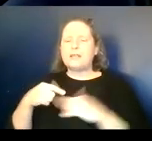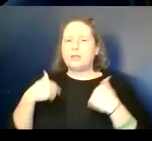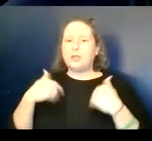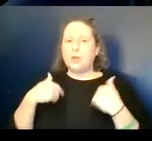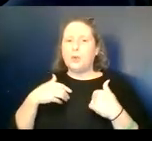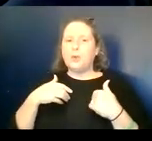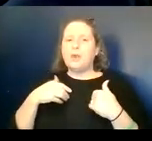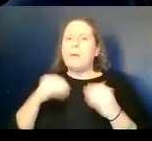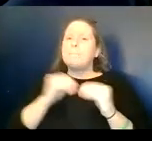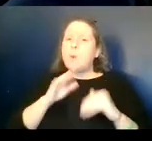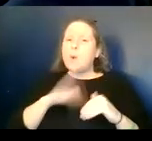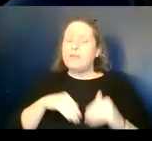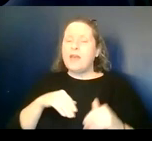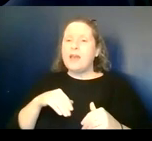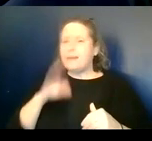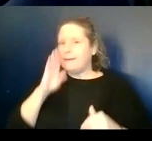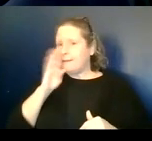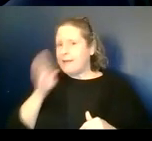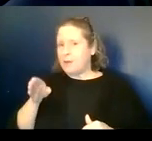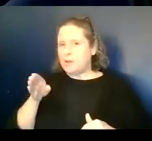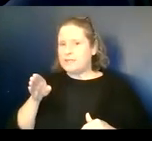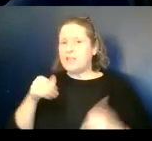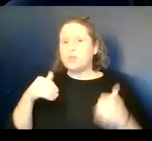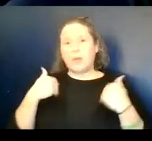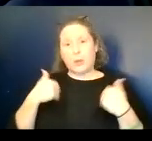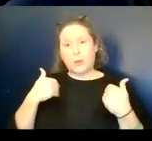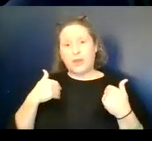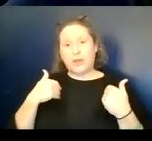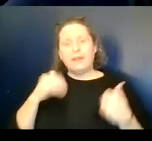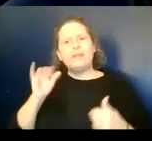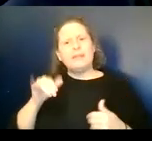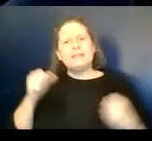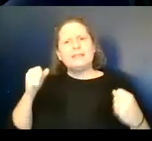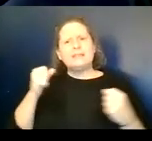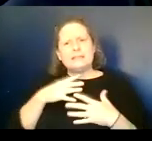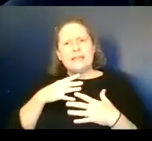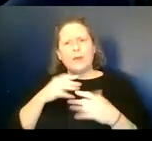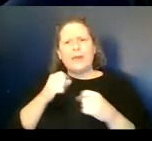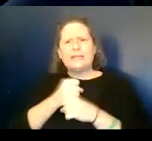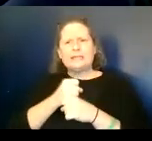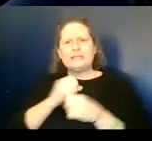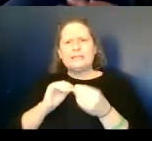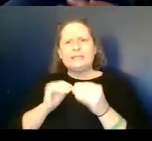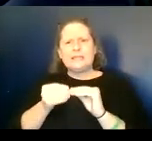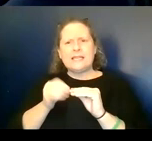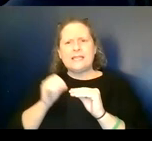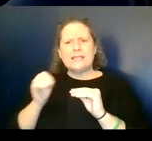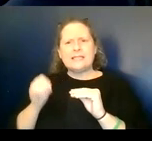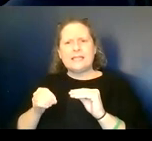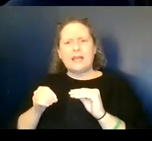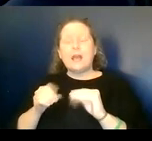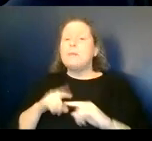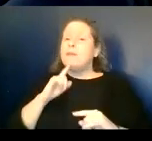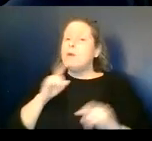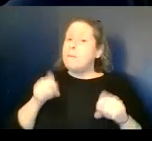Which actually, while it is a scary statistic, there are possible reasons why we